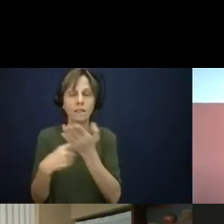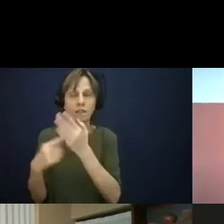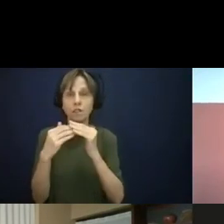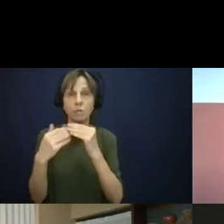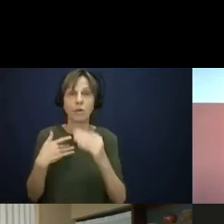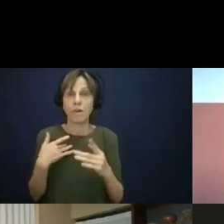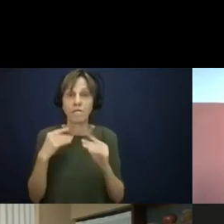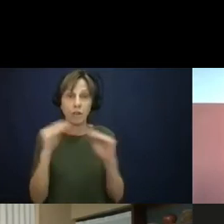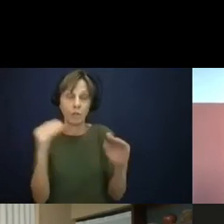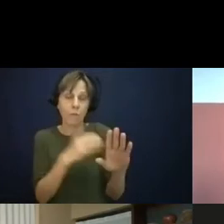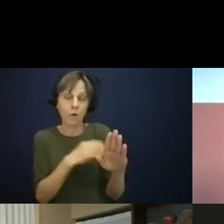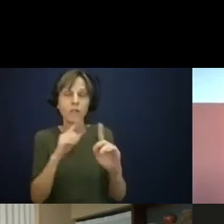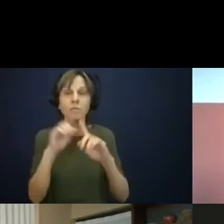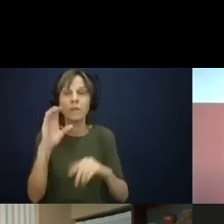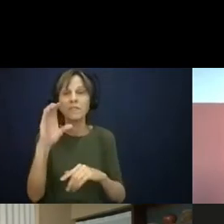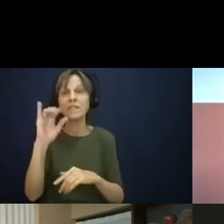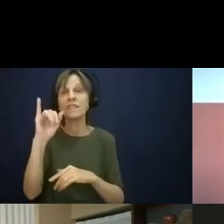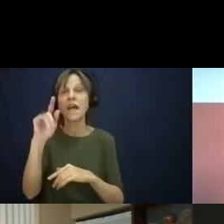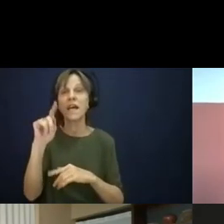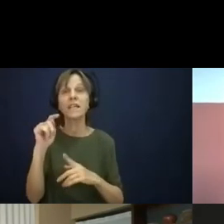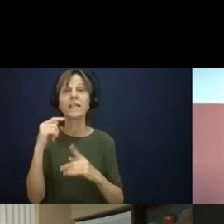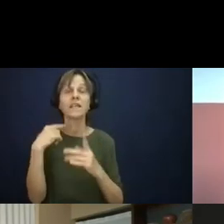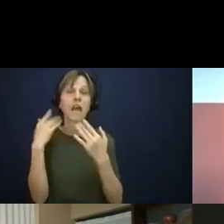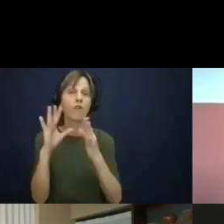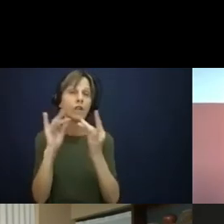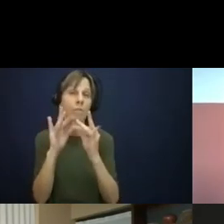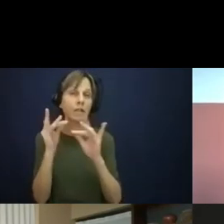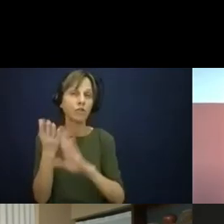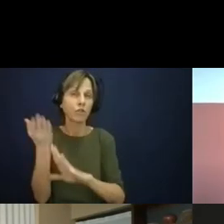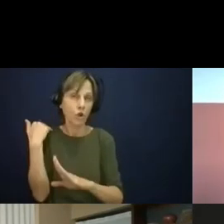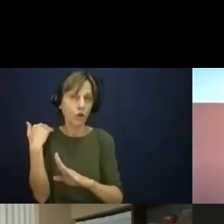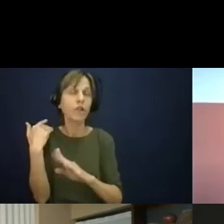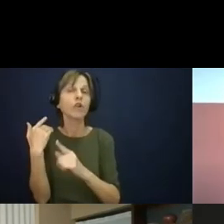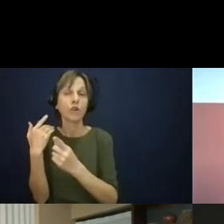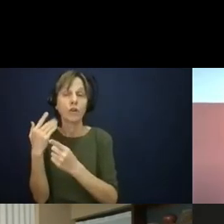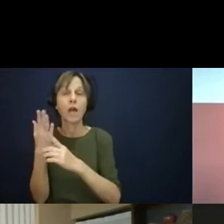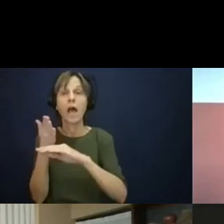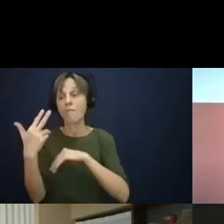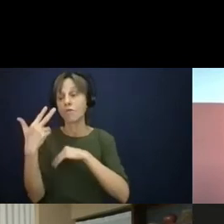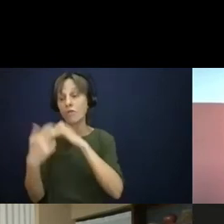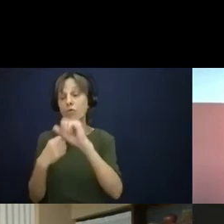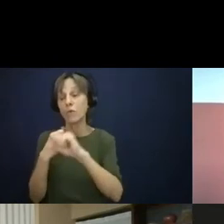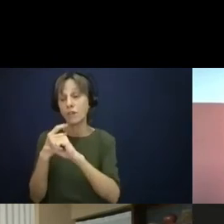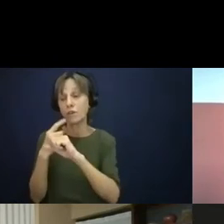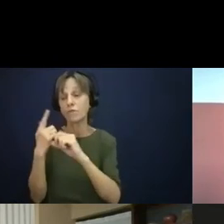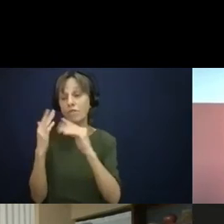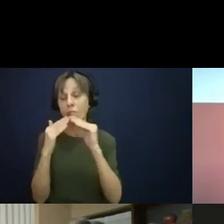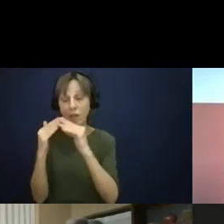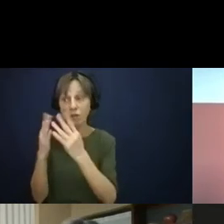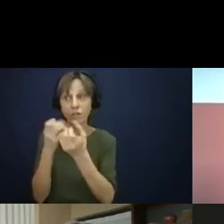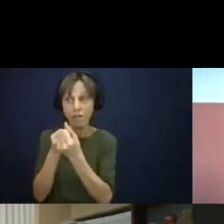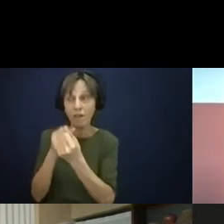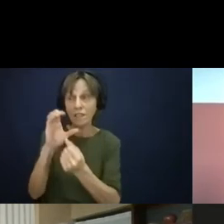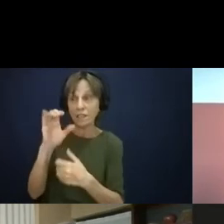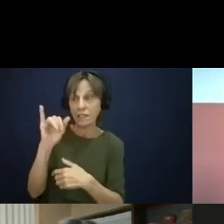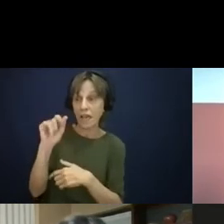as peers, was working at CCIT, which I mentioned earlier probably. After 3 years of peers advocating at CCIT